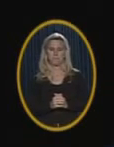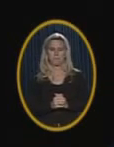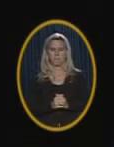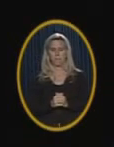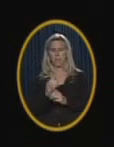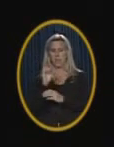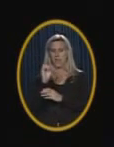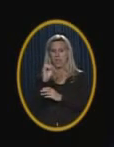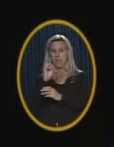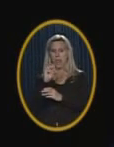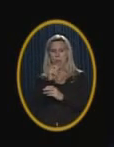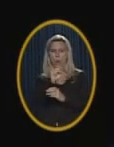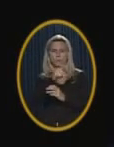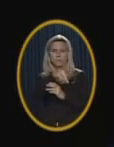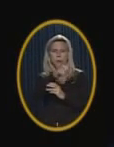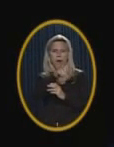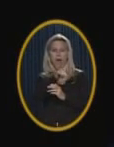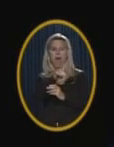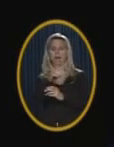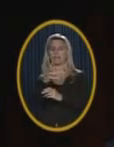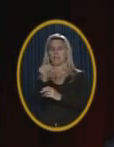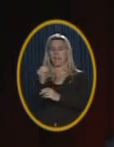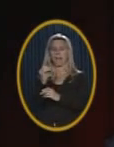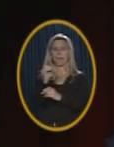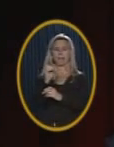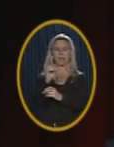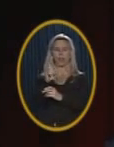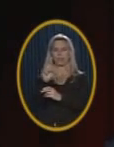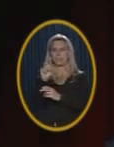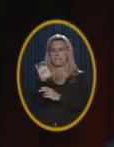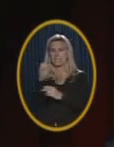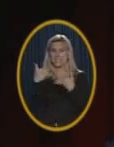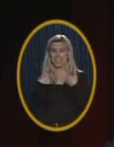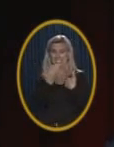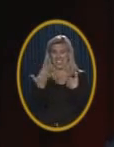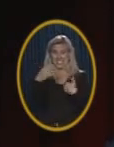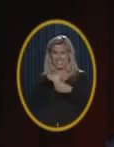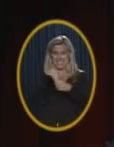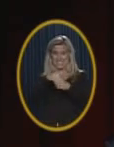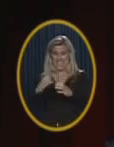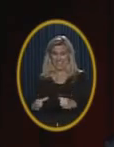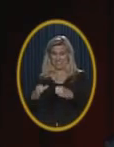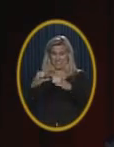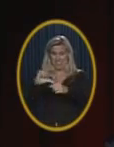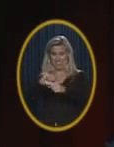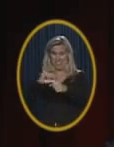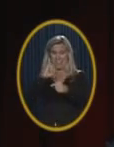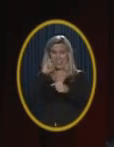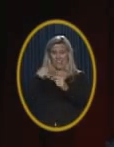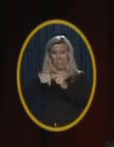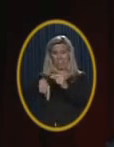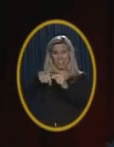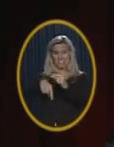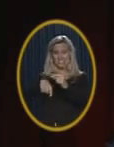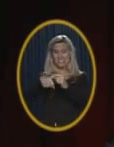Ohms pods and a Ford RCS has got stuff in the tanks, you know, that if it leaks out,